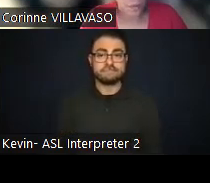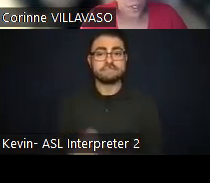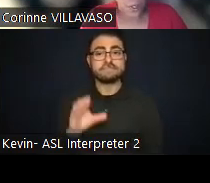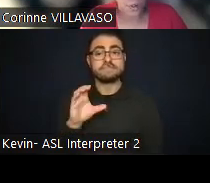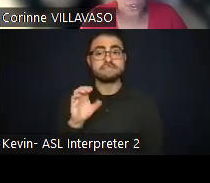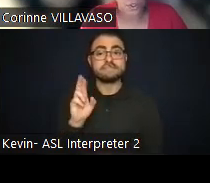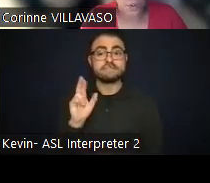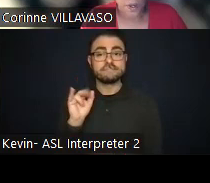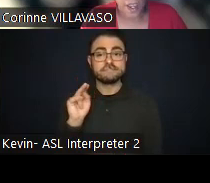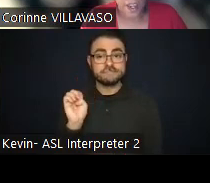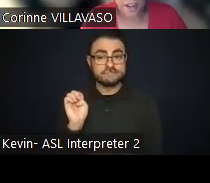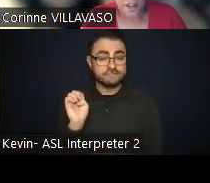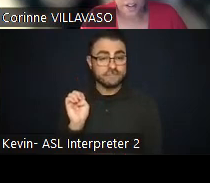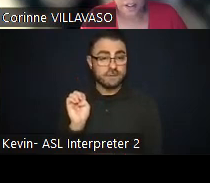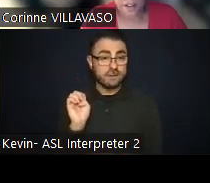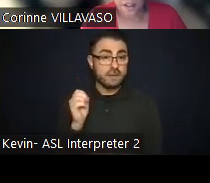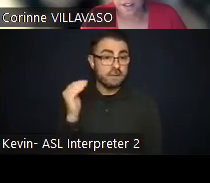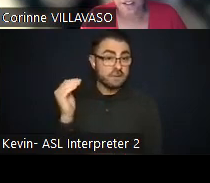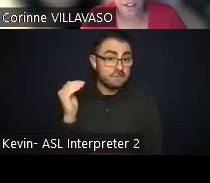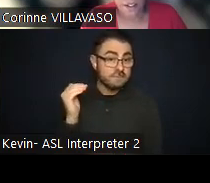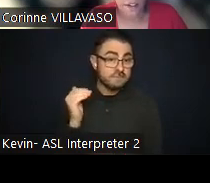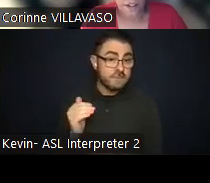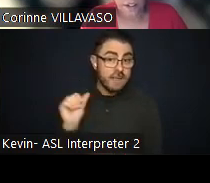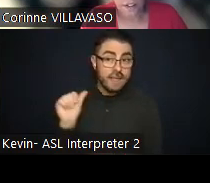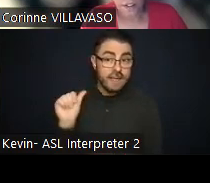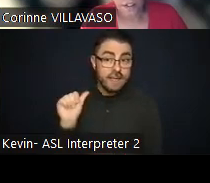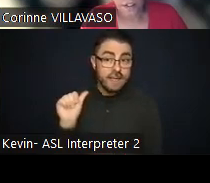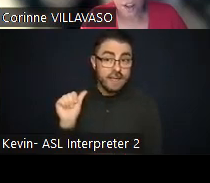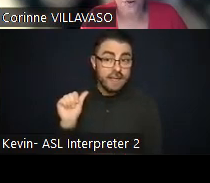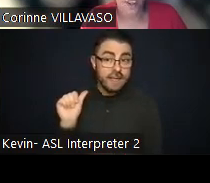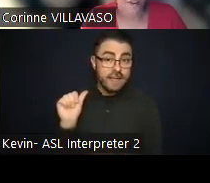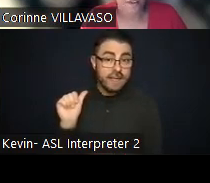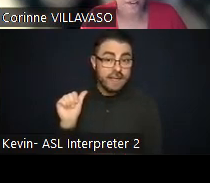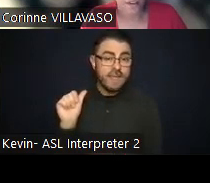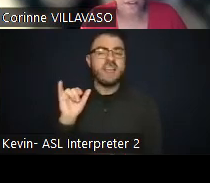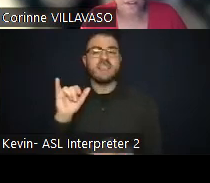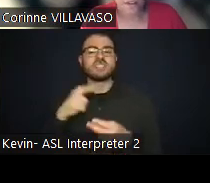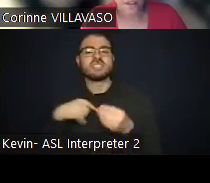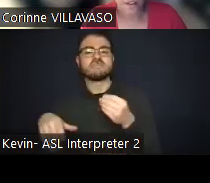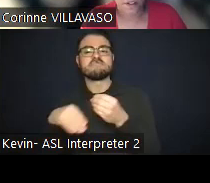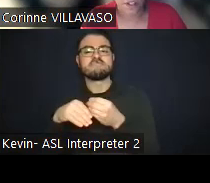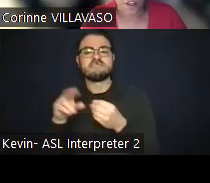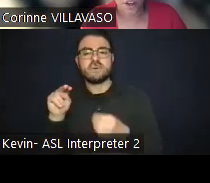You want to go to A? That's just a new. Okay. At some point, yeah.